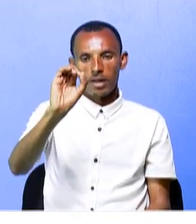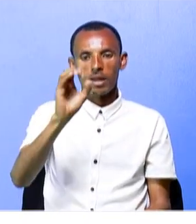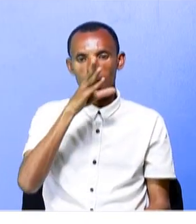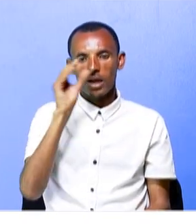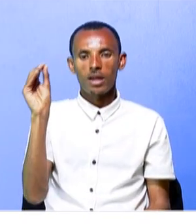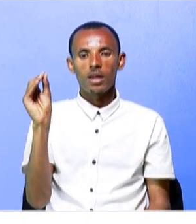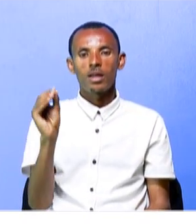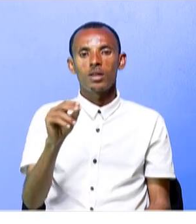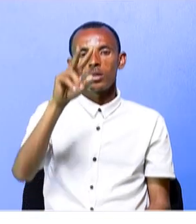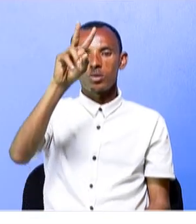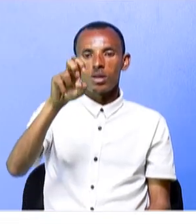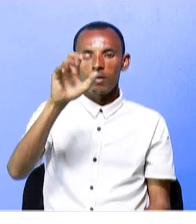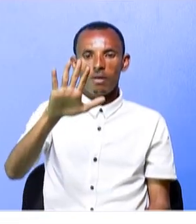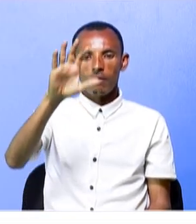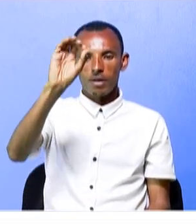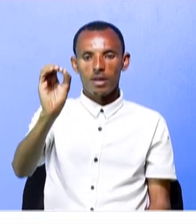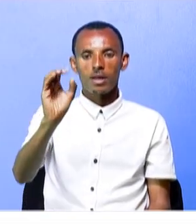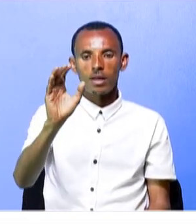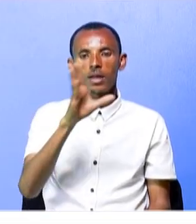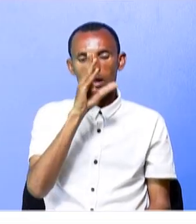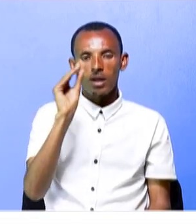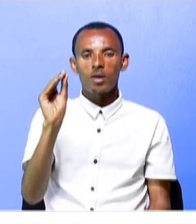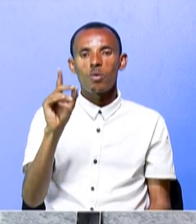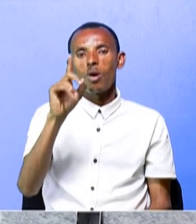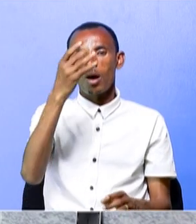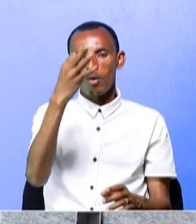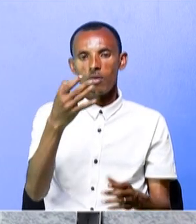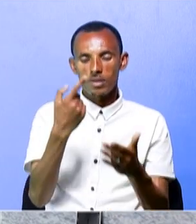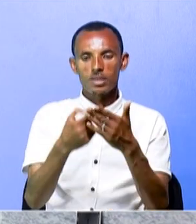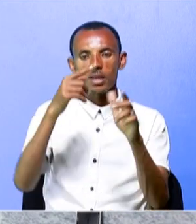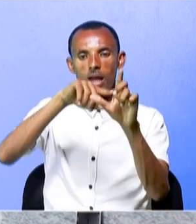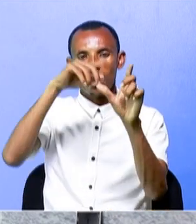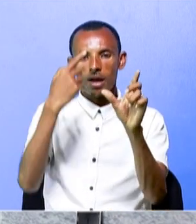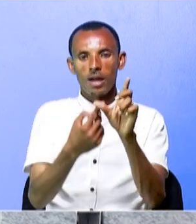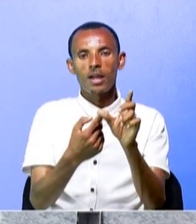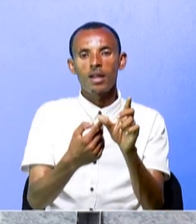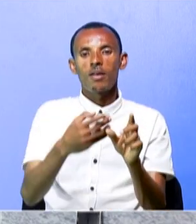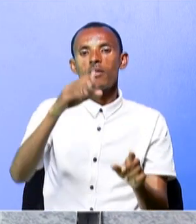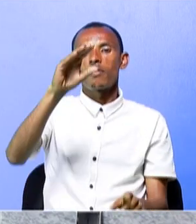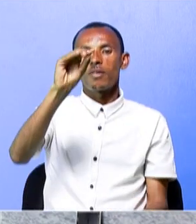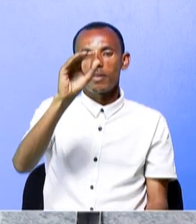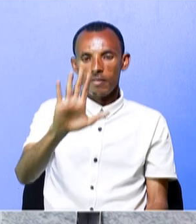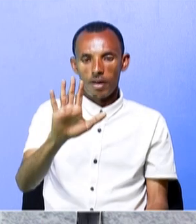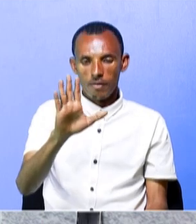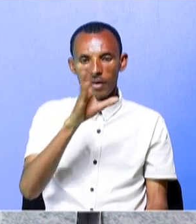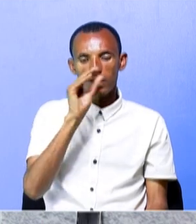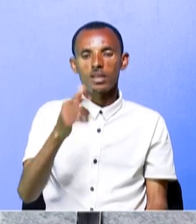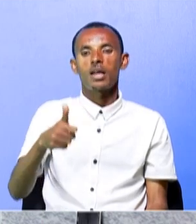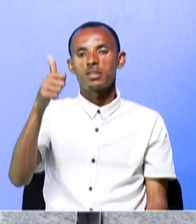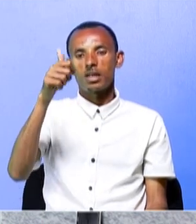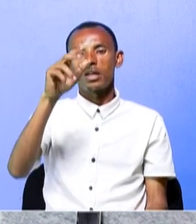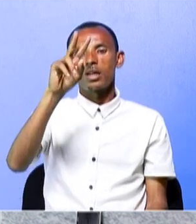is 25 degree. Okay, one of this angle is 55 degree and the other